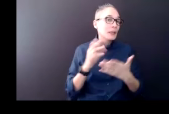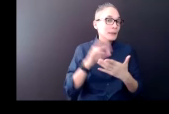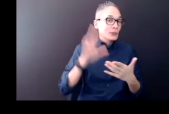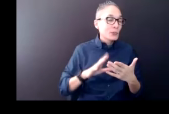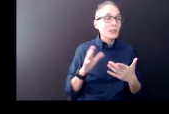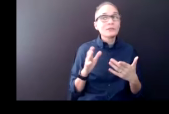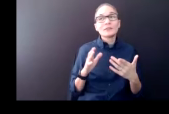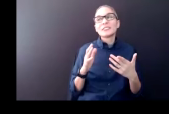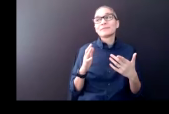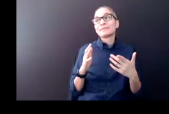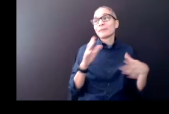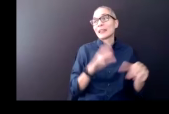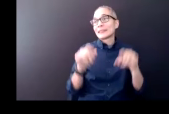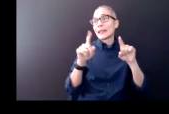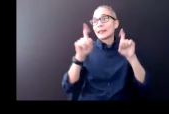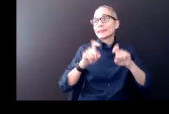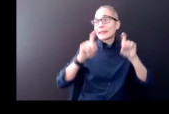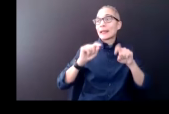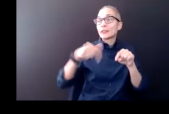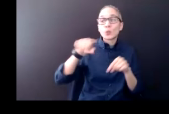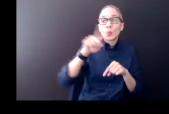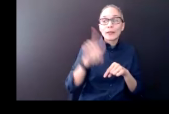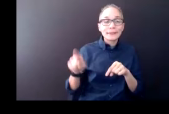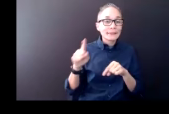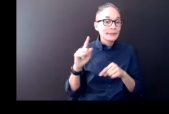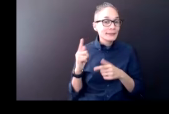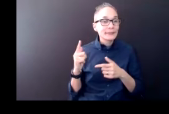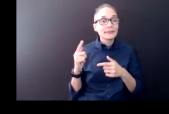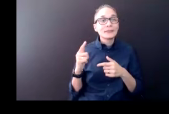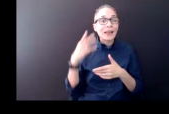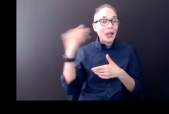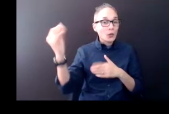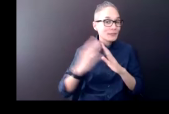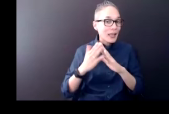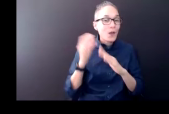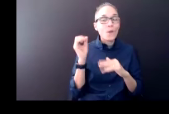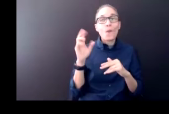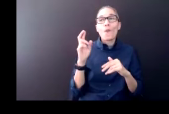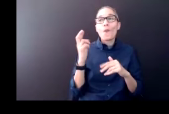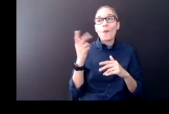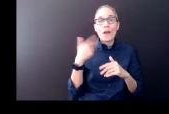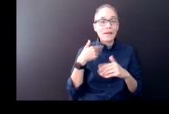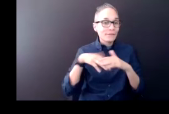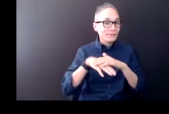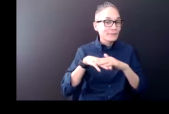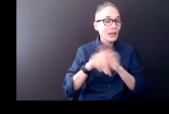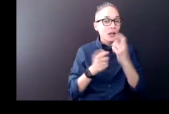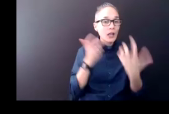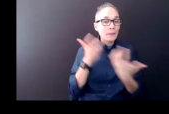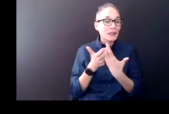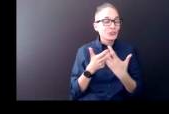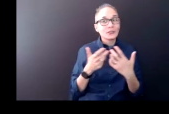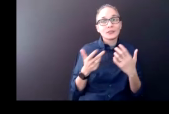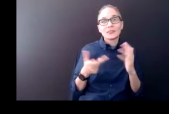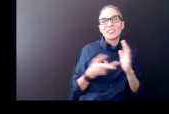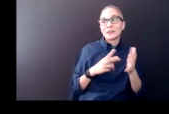outside of um, the class outside of the city, or they have accessibility needs. It doesn't make it easy for these